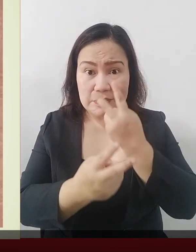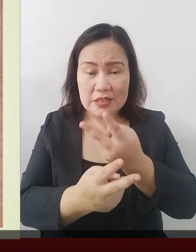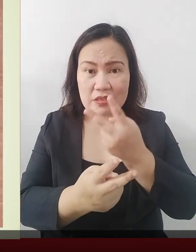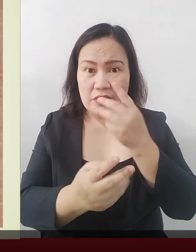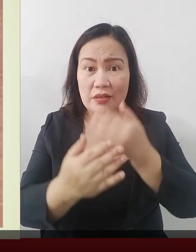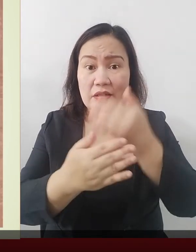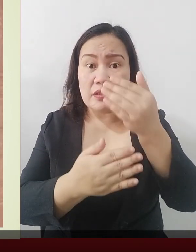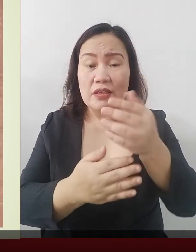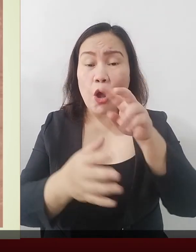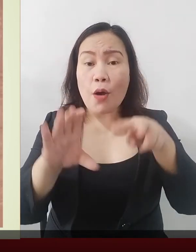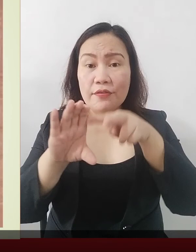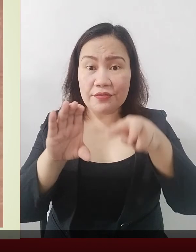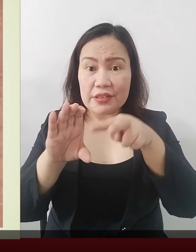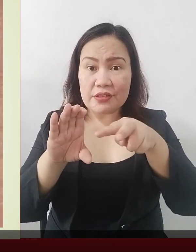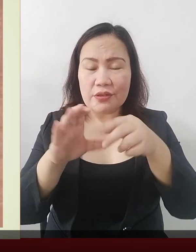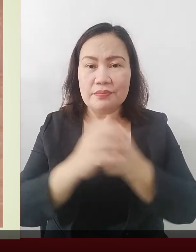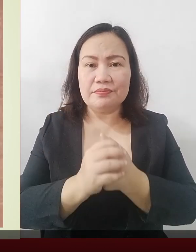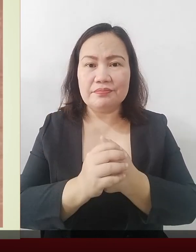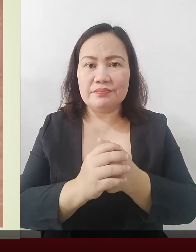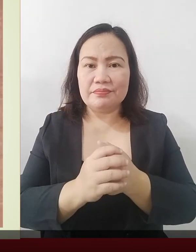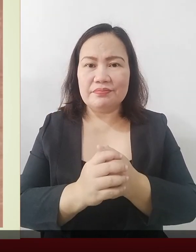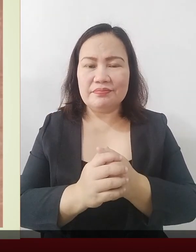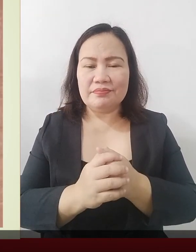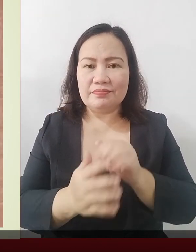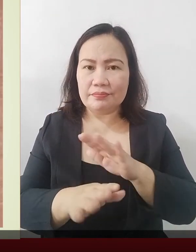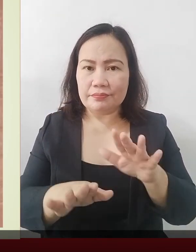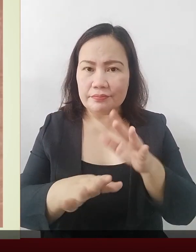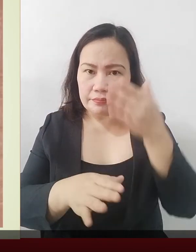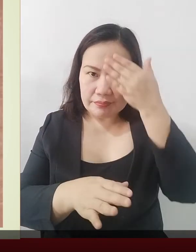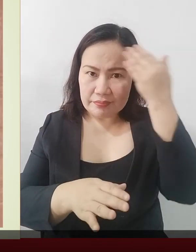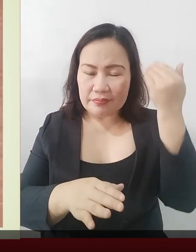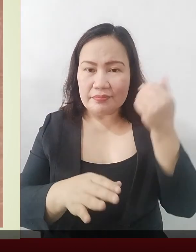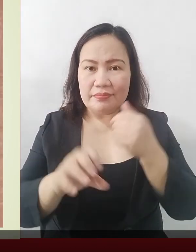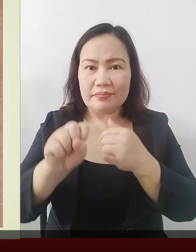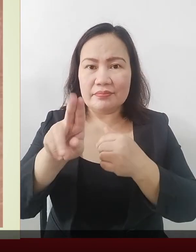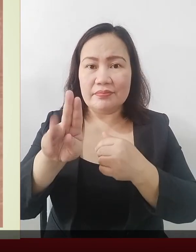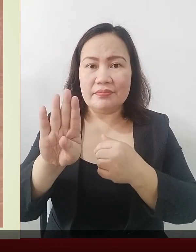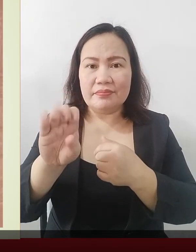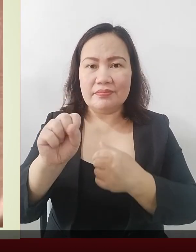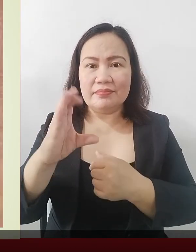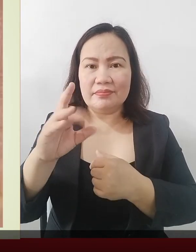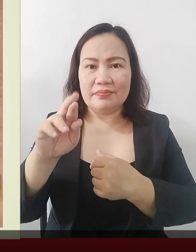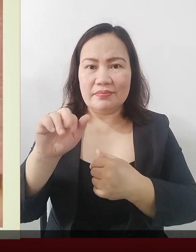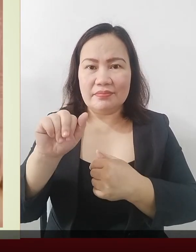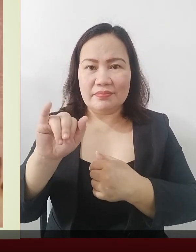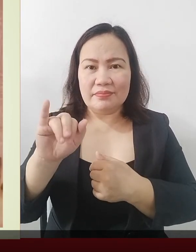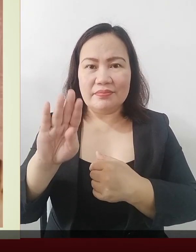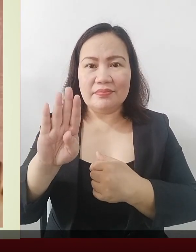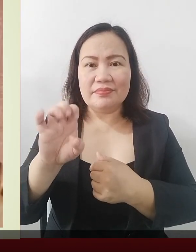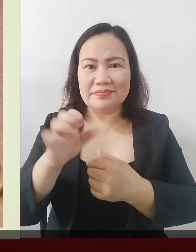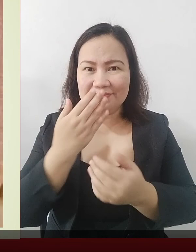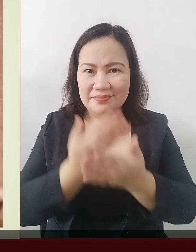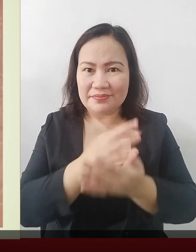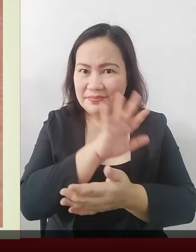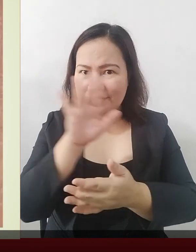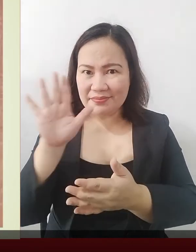in my next tutorial video. Don't forget to subscribe. Bye-bye.